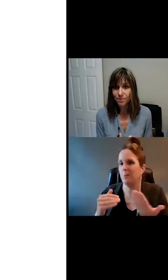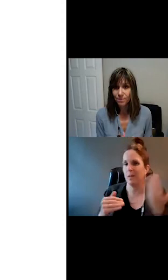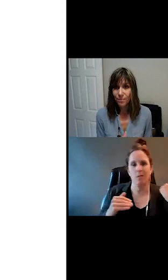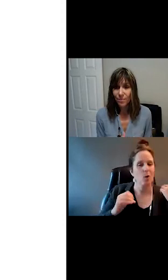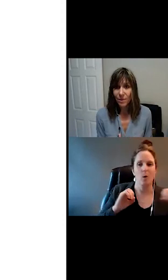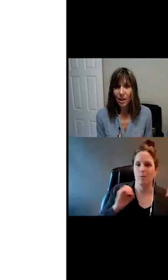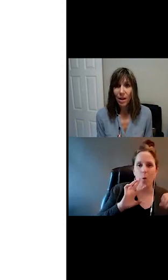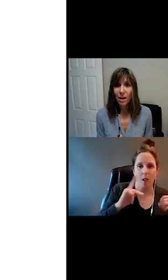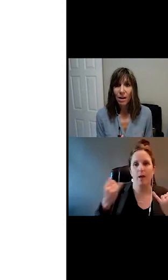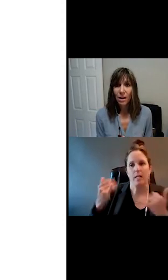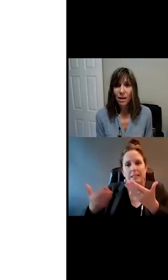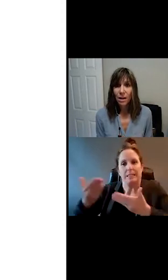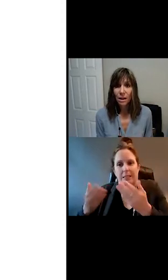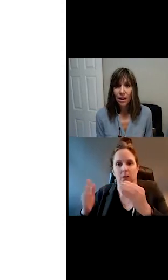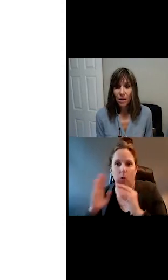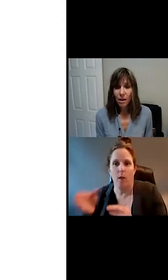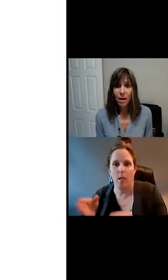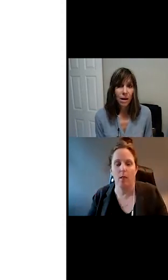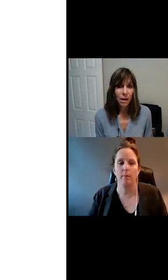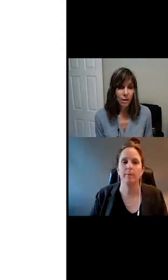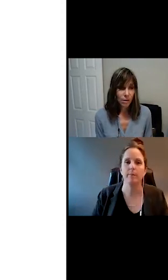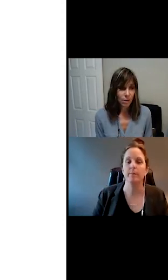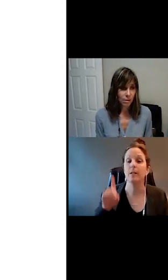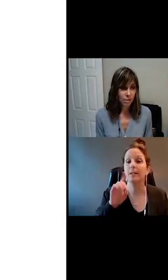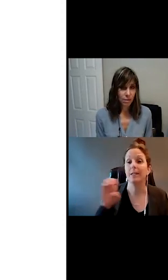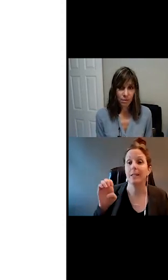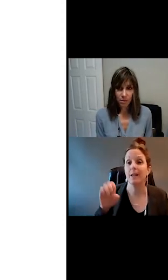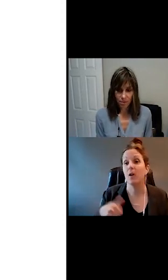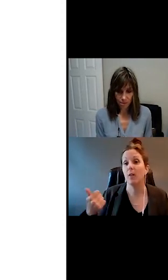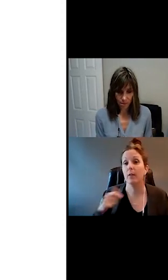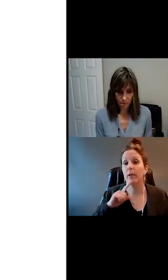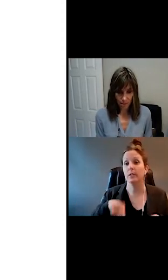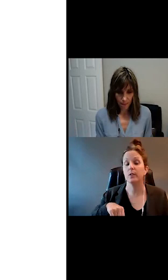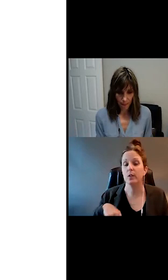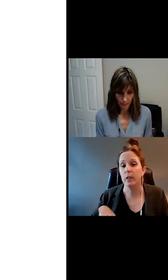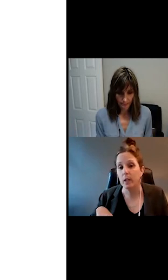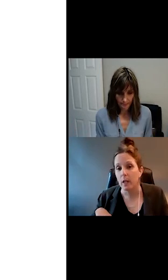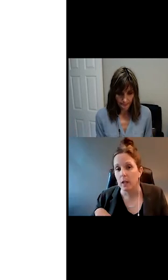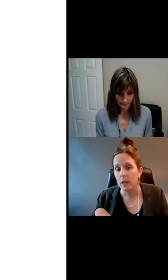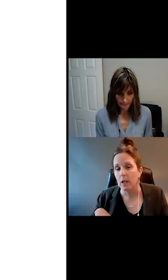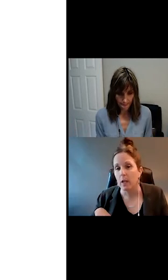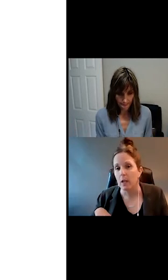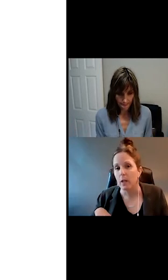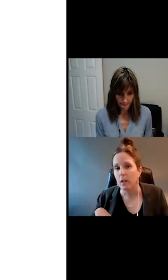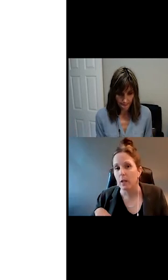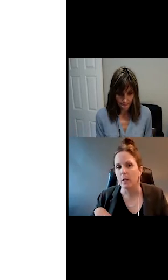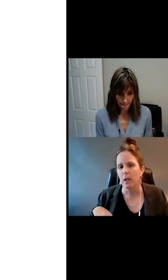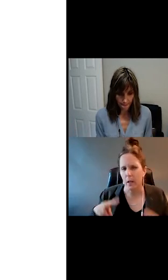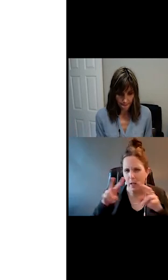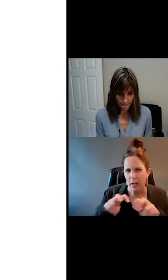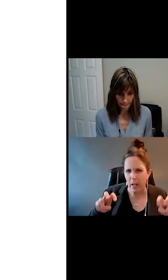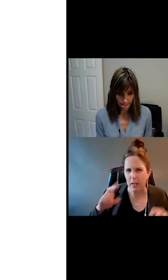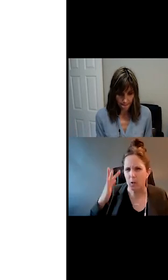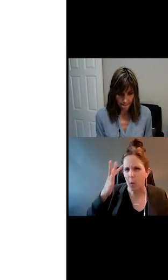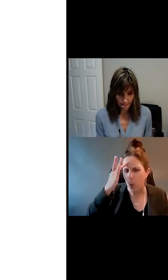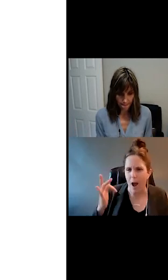model. Yes, one person wrote in, analyze why CPS were not a good